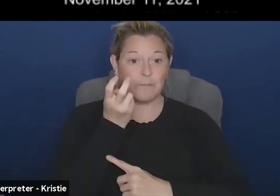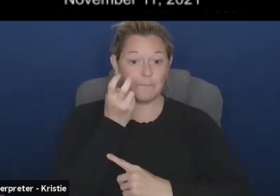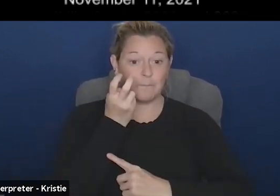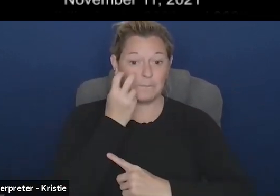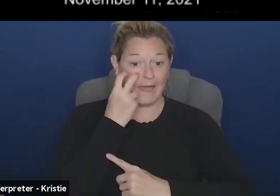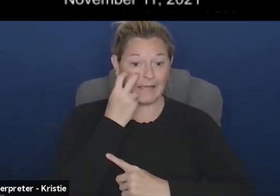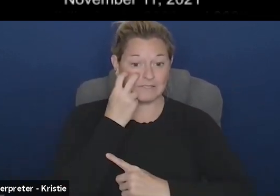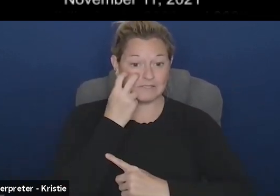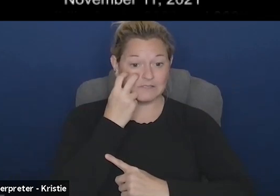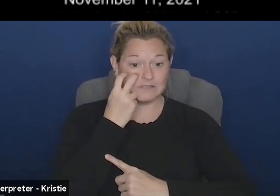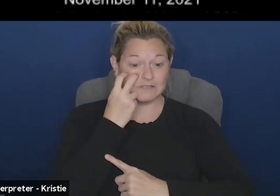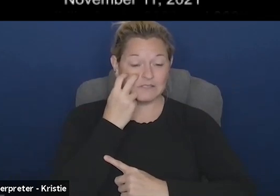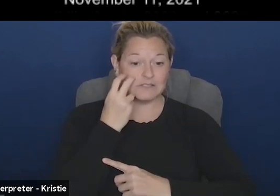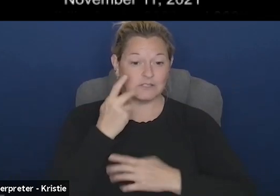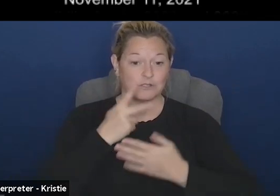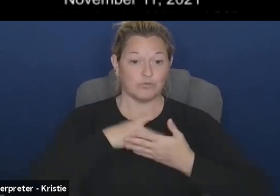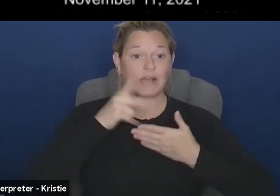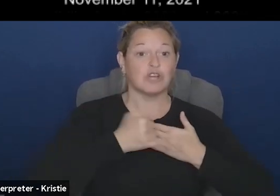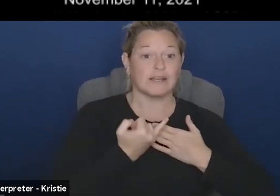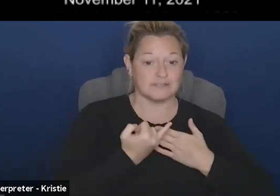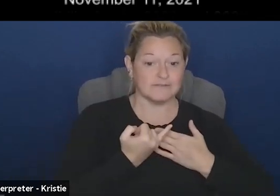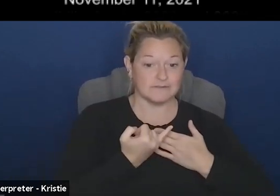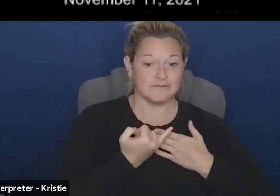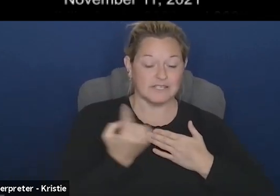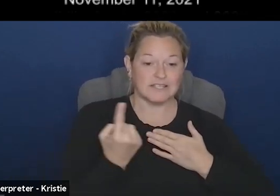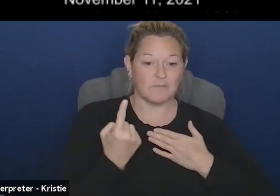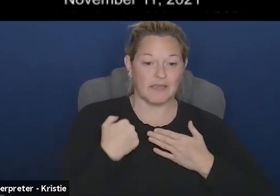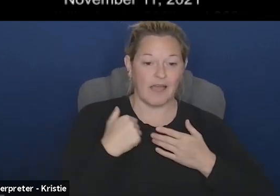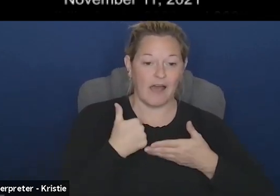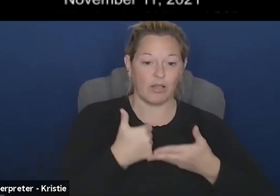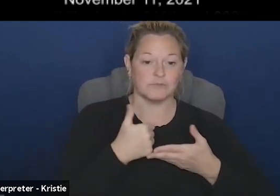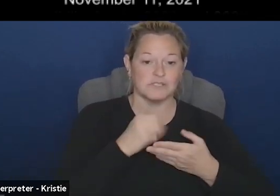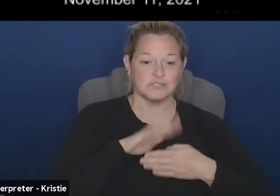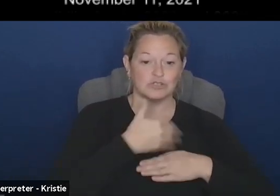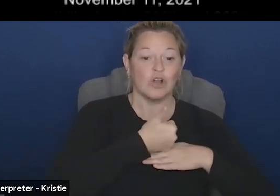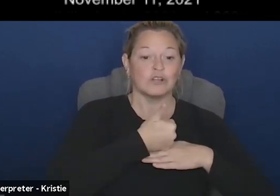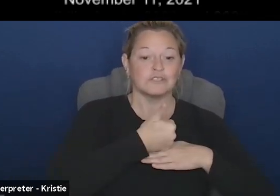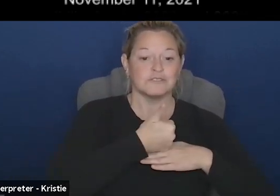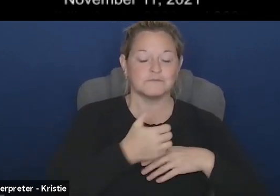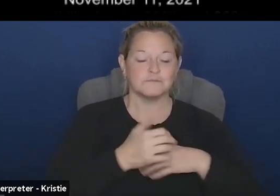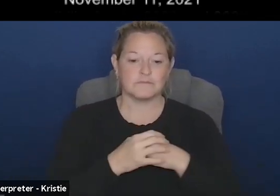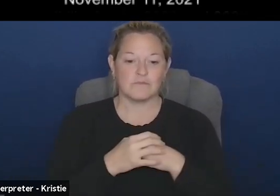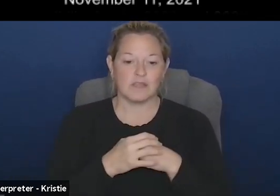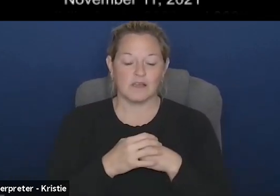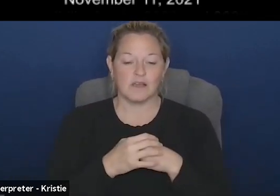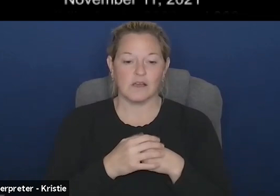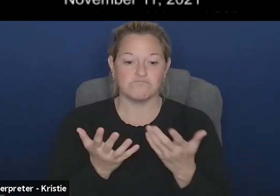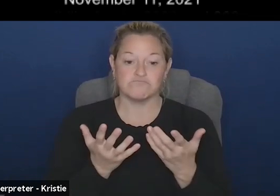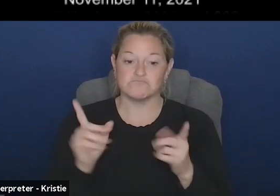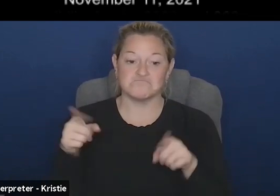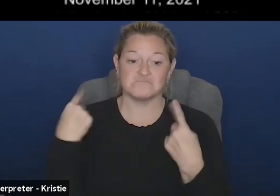been involved with and helped start since about